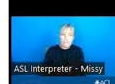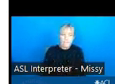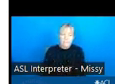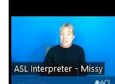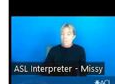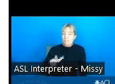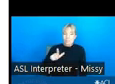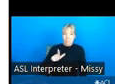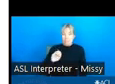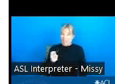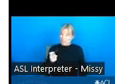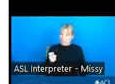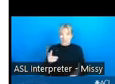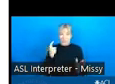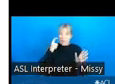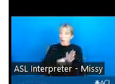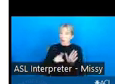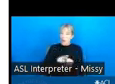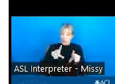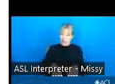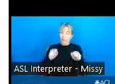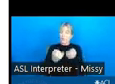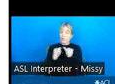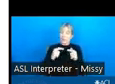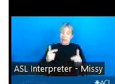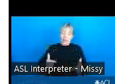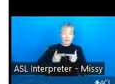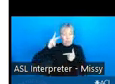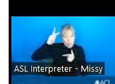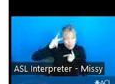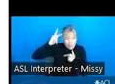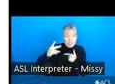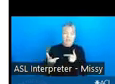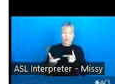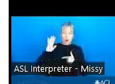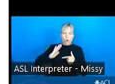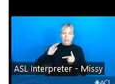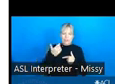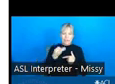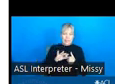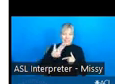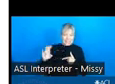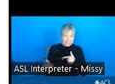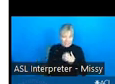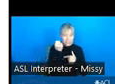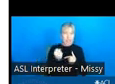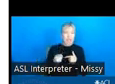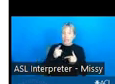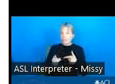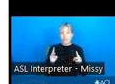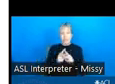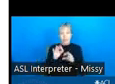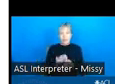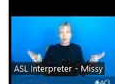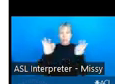is recognized as one of the founders of the independent living movement in the early 1970s and was instrumental